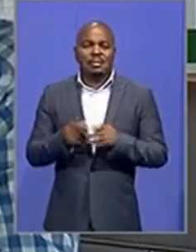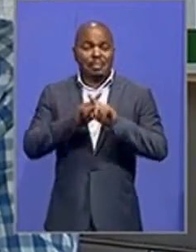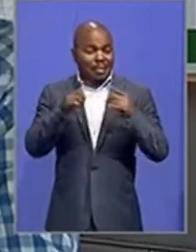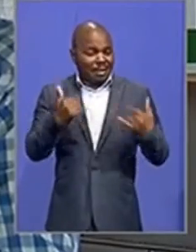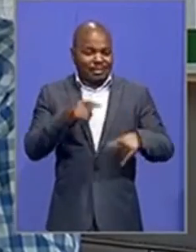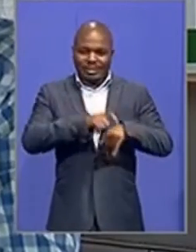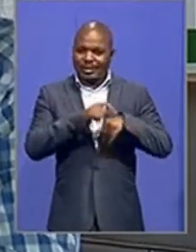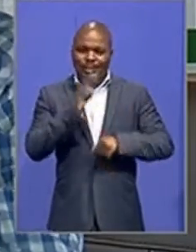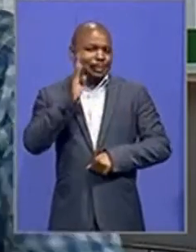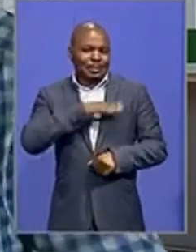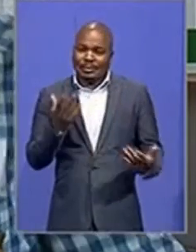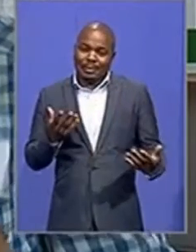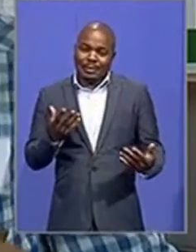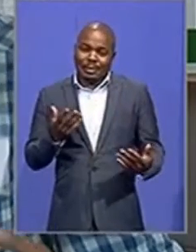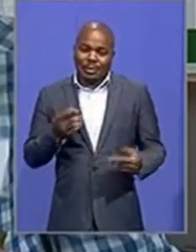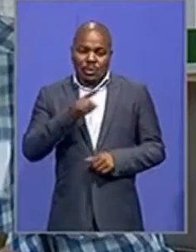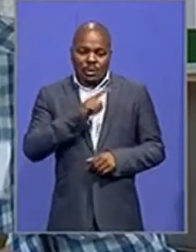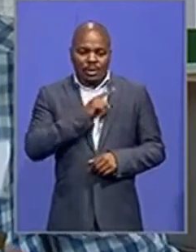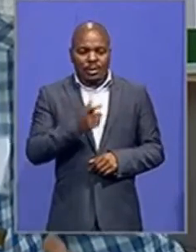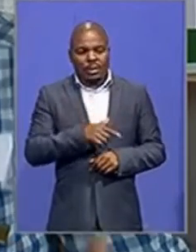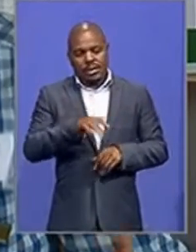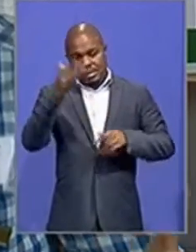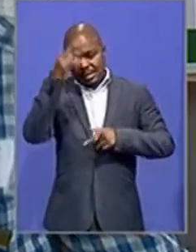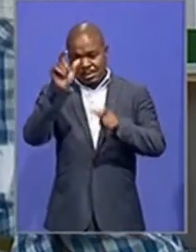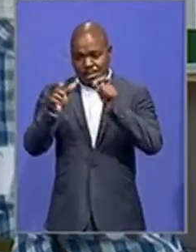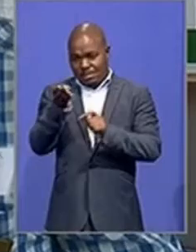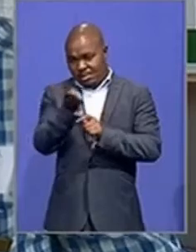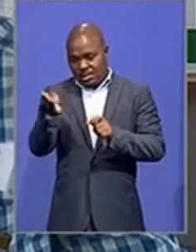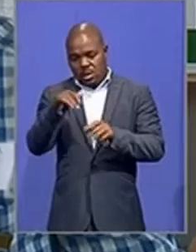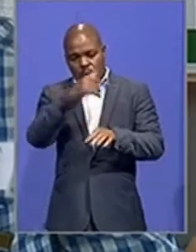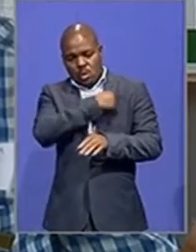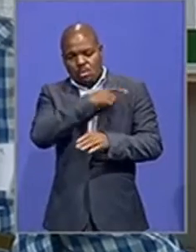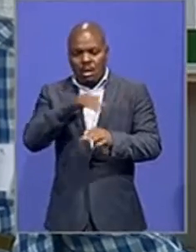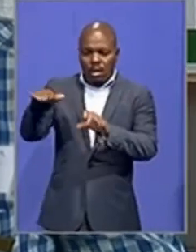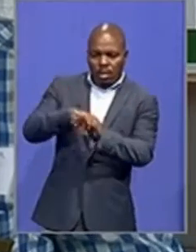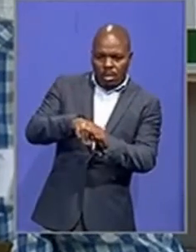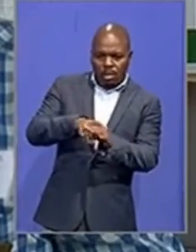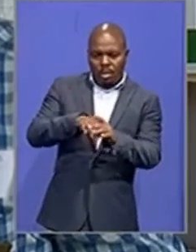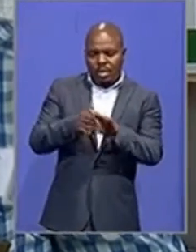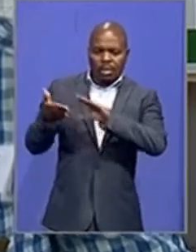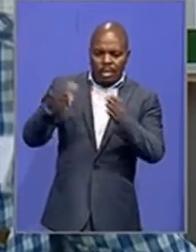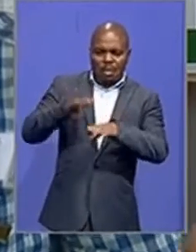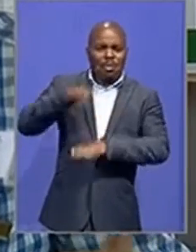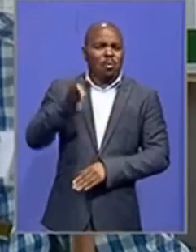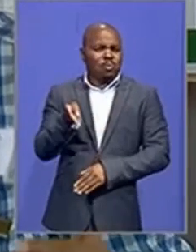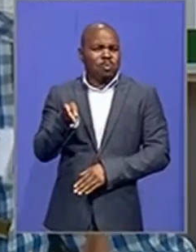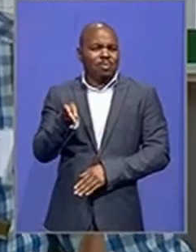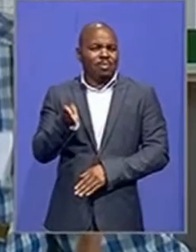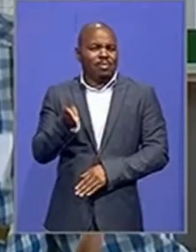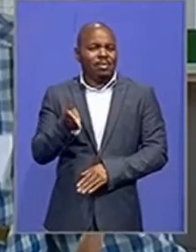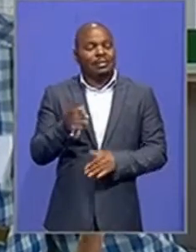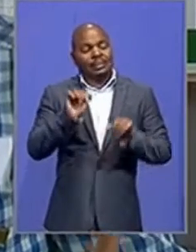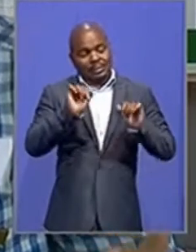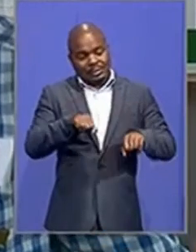not have the time, because we have a subgroup of patients who will be hospitalized and there's an increased mortality. So while we